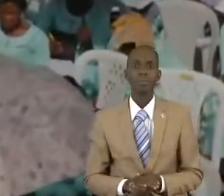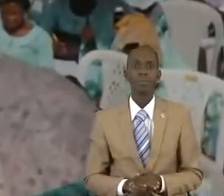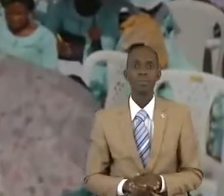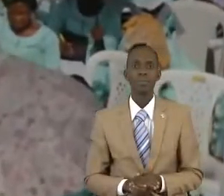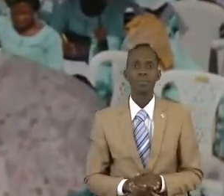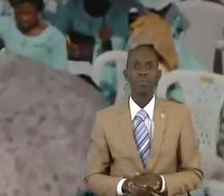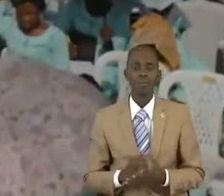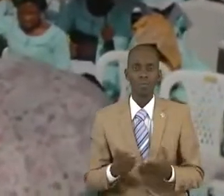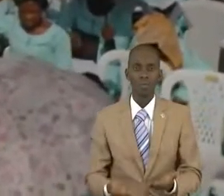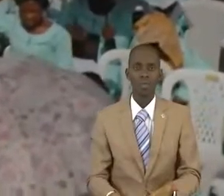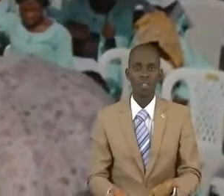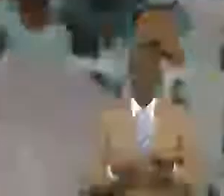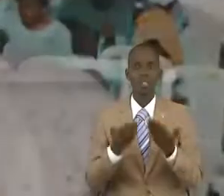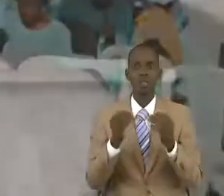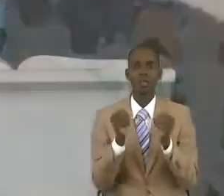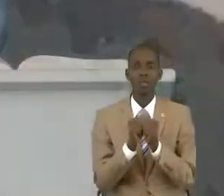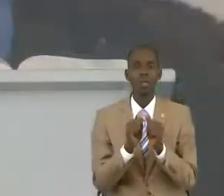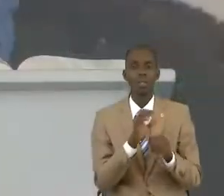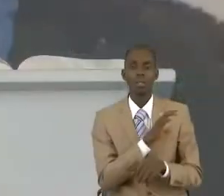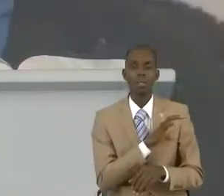Risen with Christ,